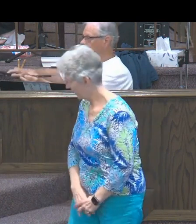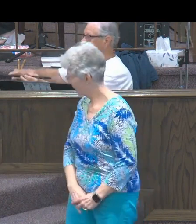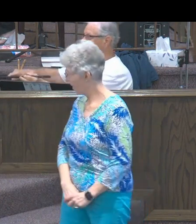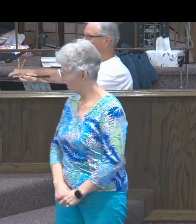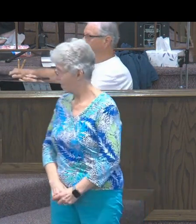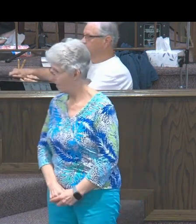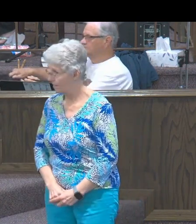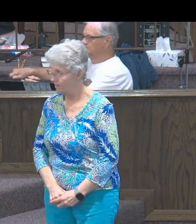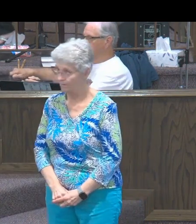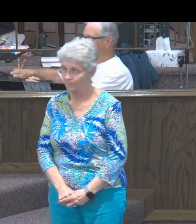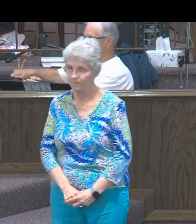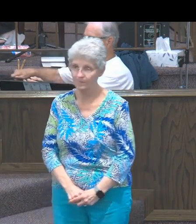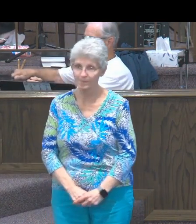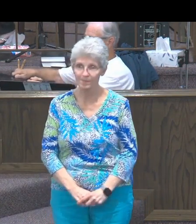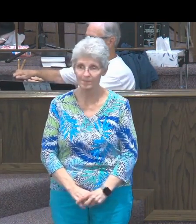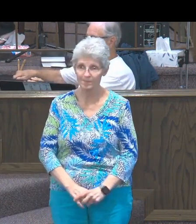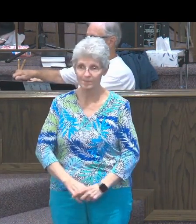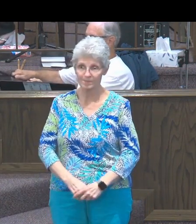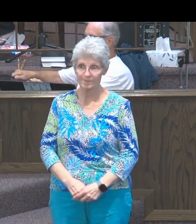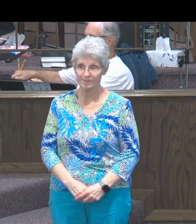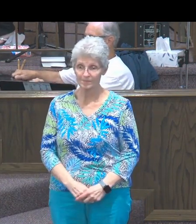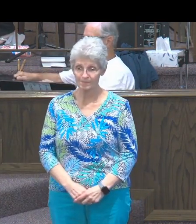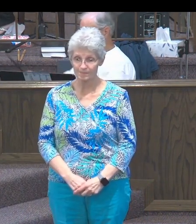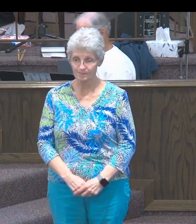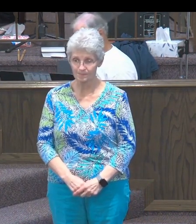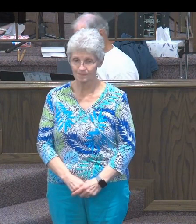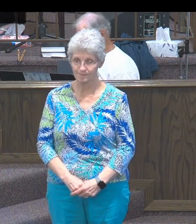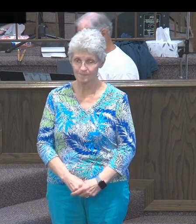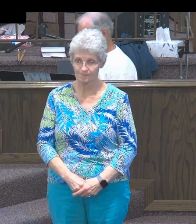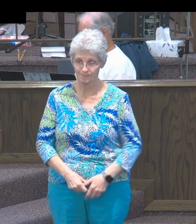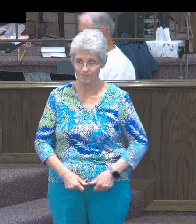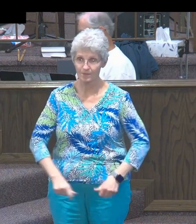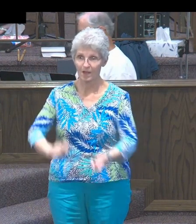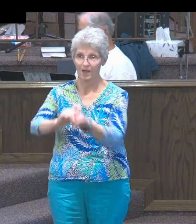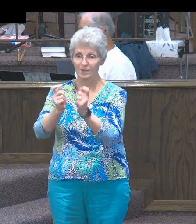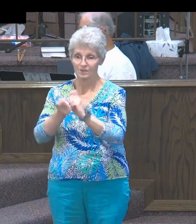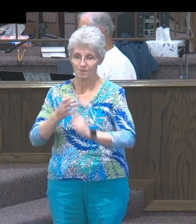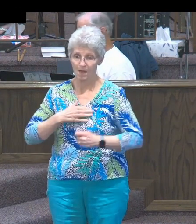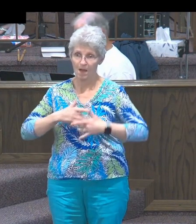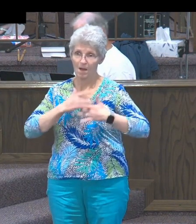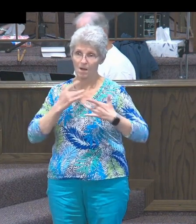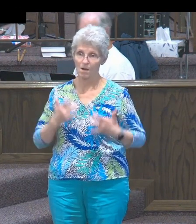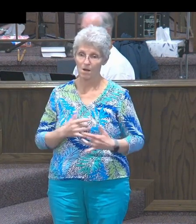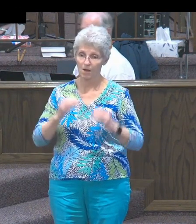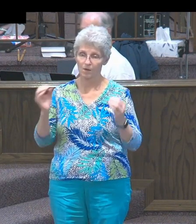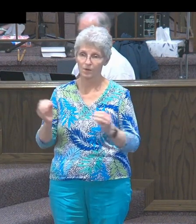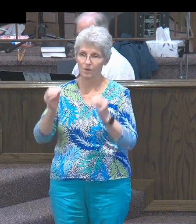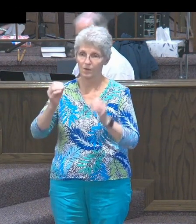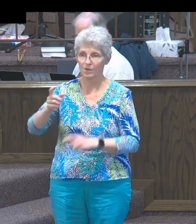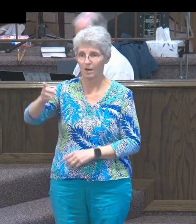Change my heart, O God. Change my heart, O